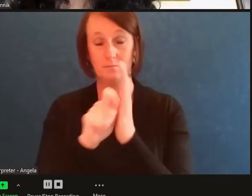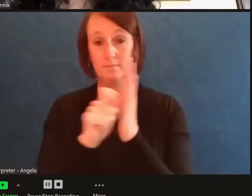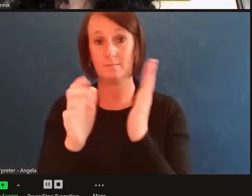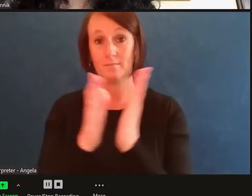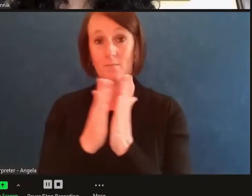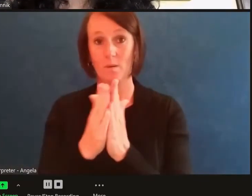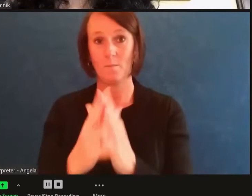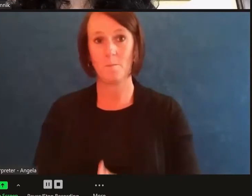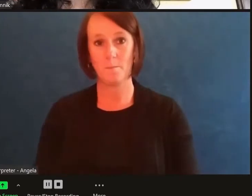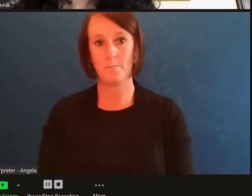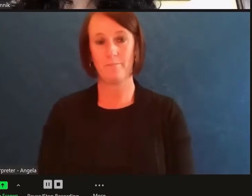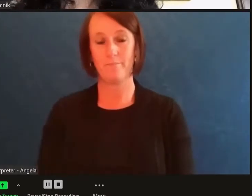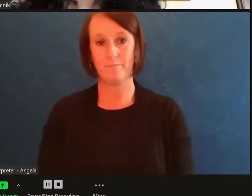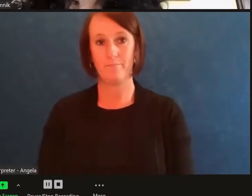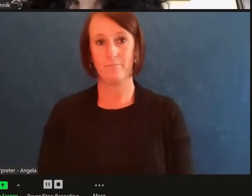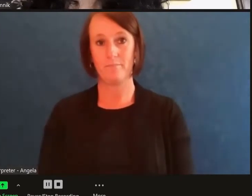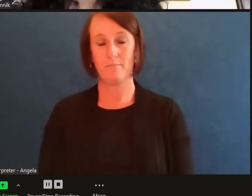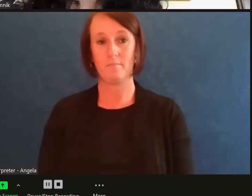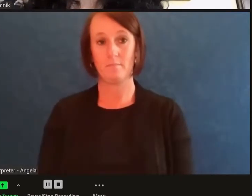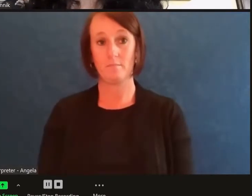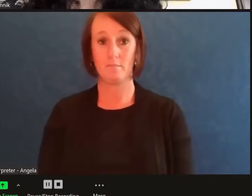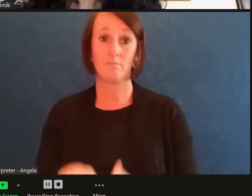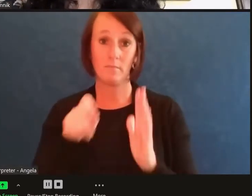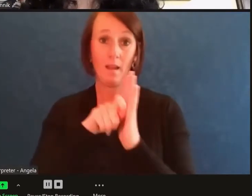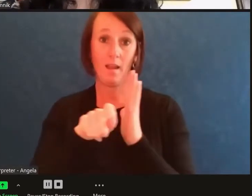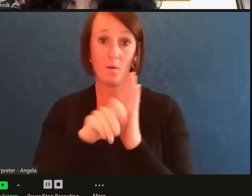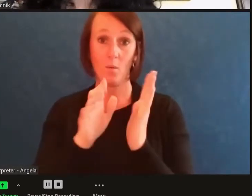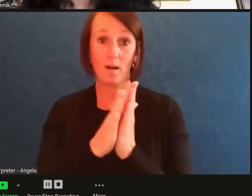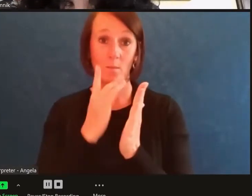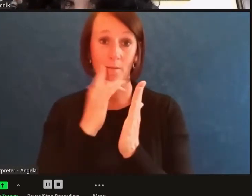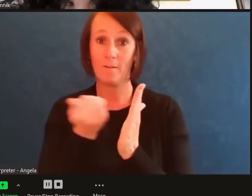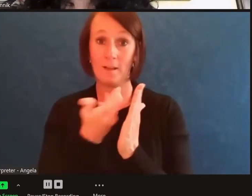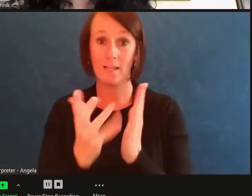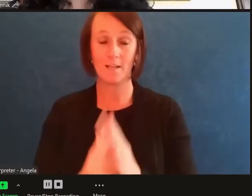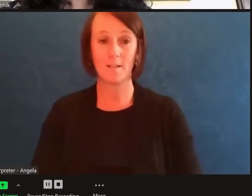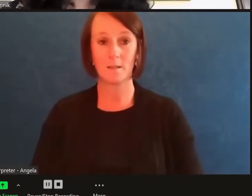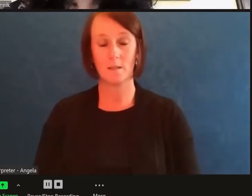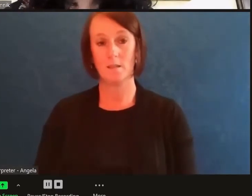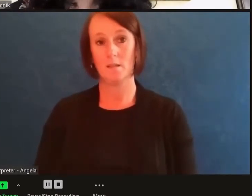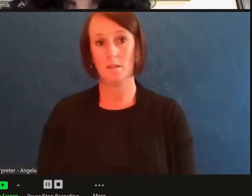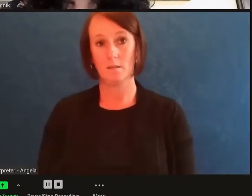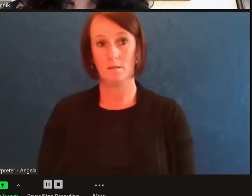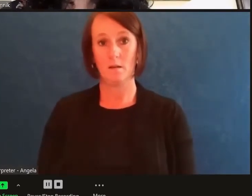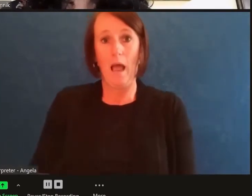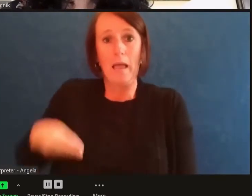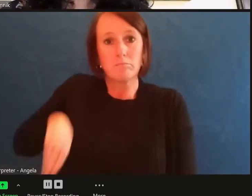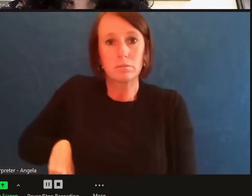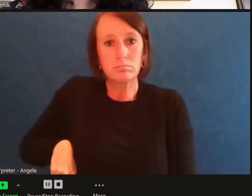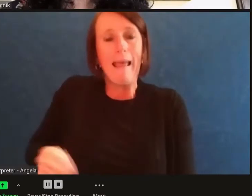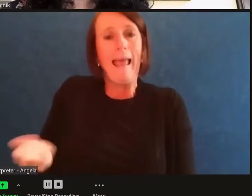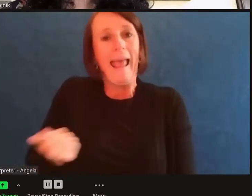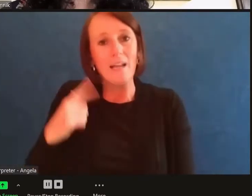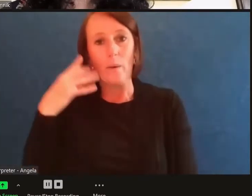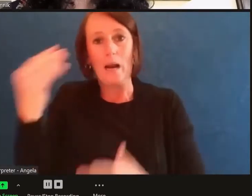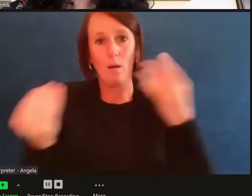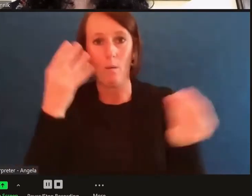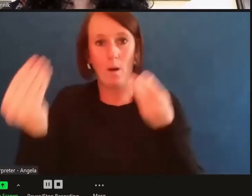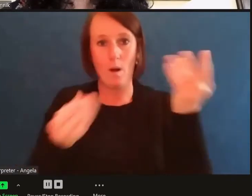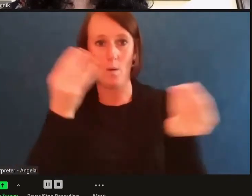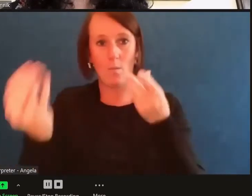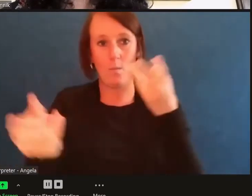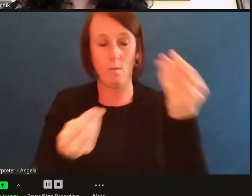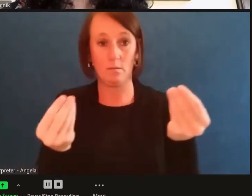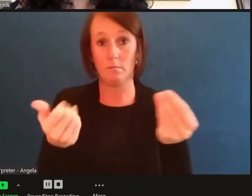The Right Stuff with Eric Walter. But I have a writing book like this for everything. And I have that with me wherever I go continually. So I'll write when I have a